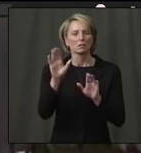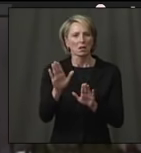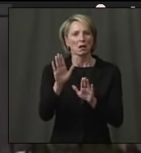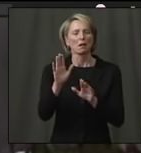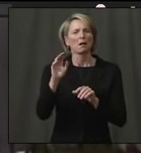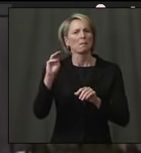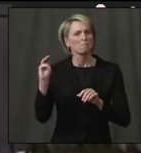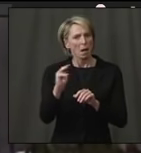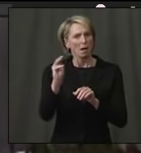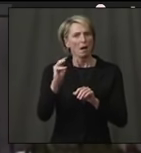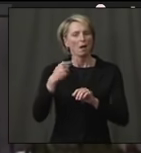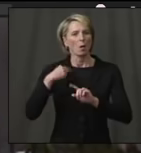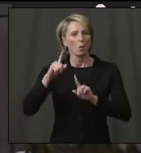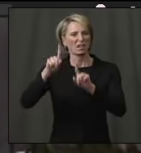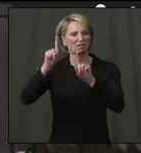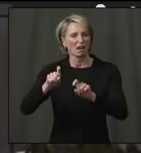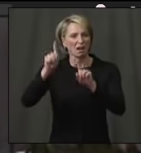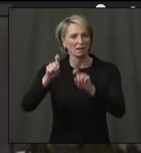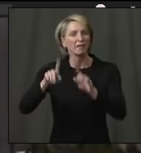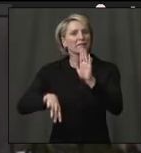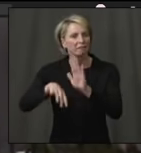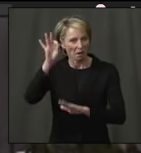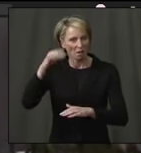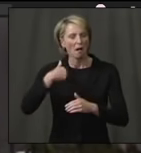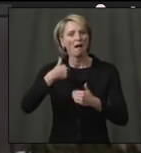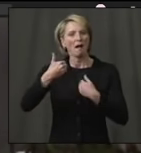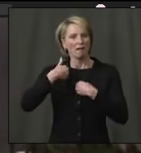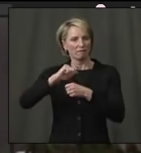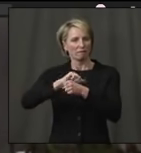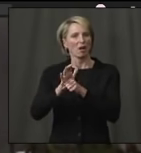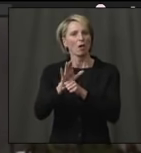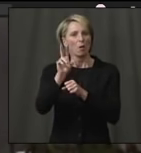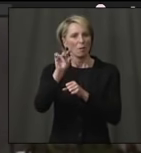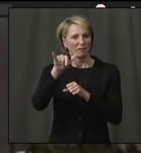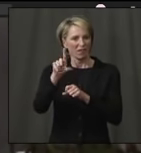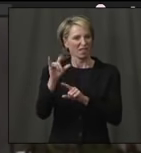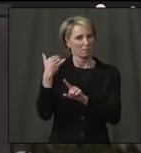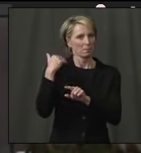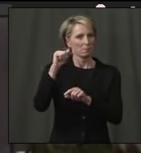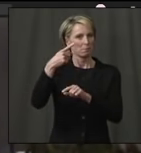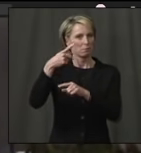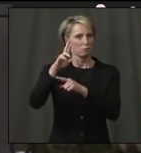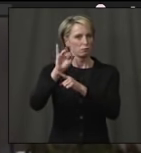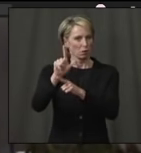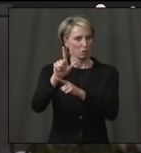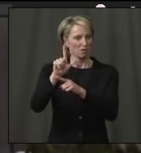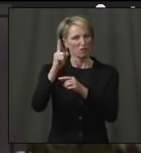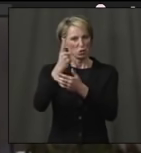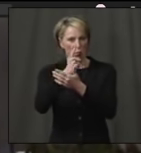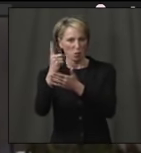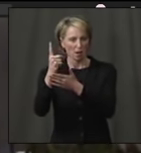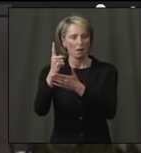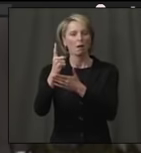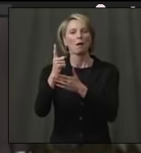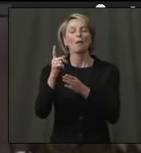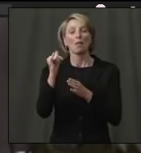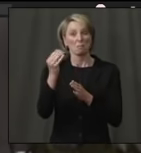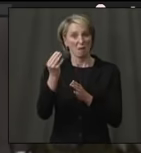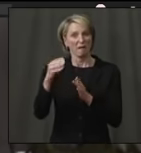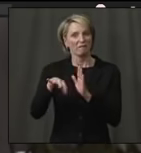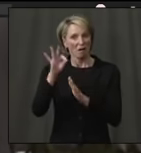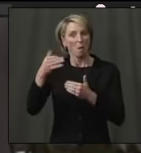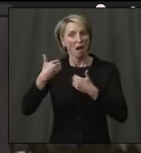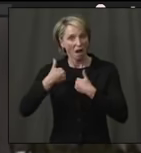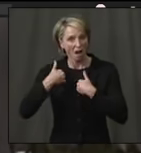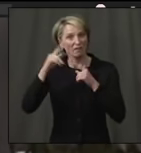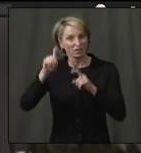results. By Wednesday, the 8th, I was pretty far down the road into this virus and working with